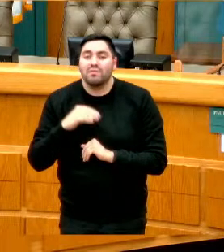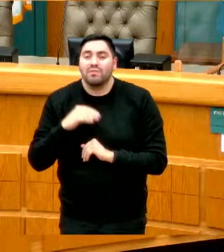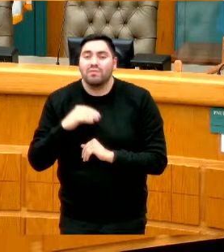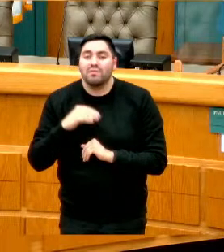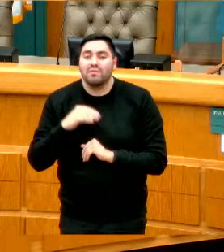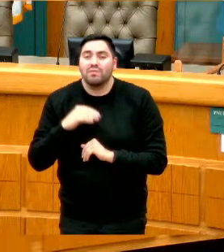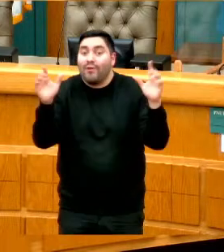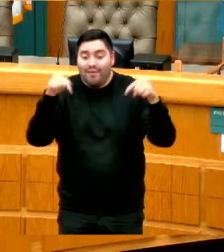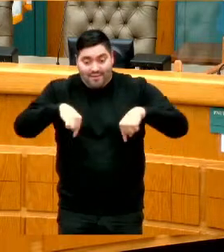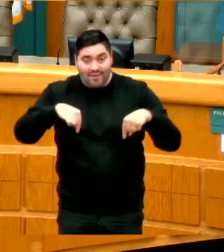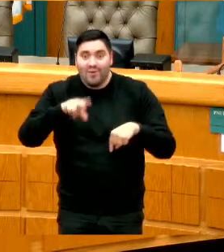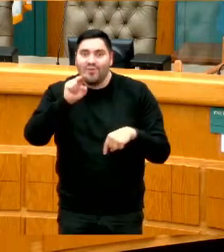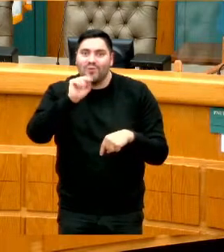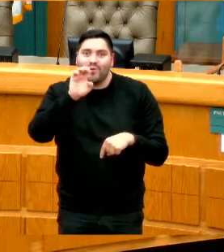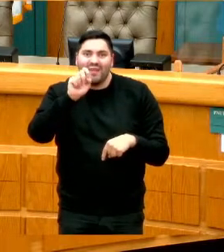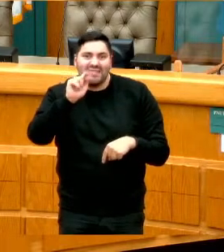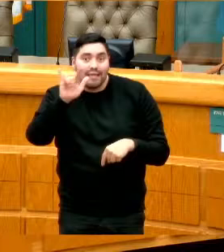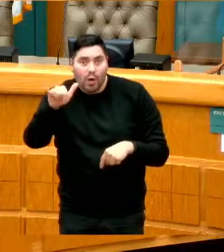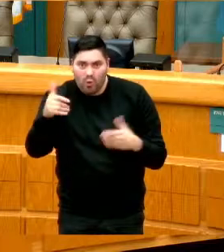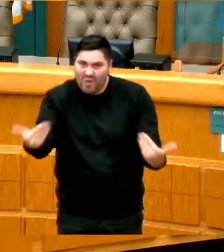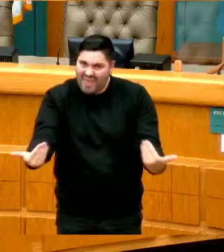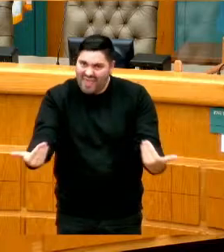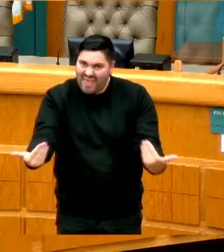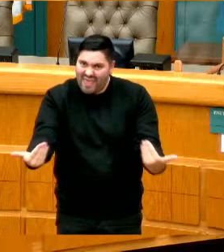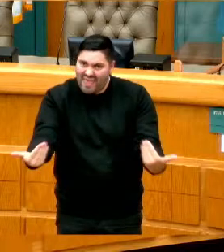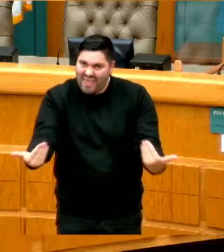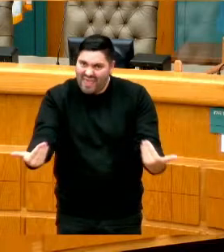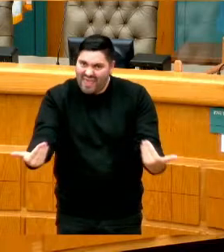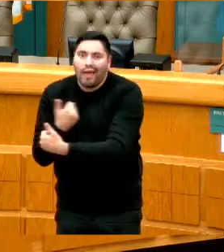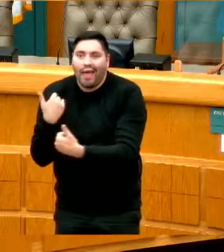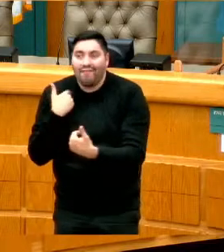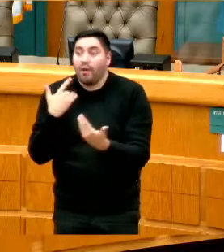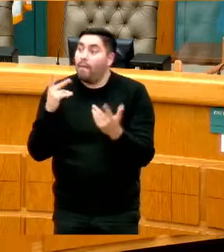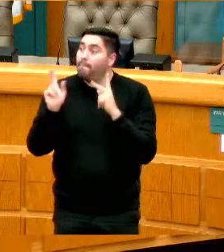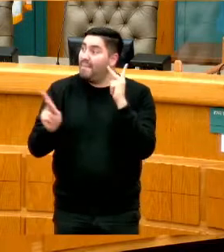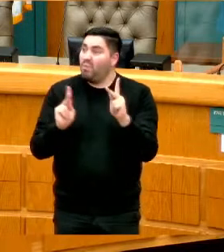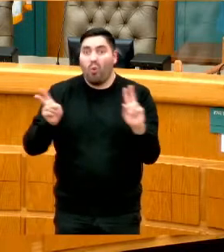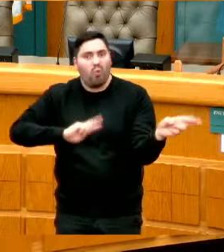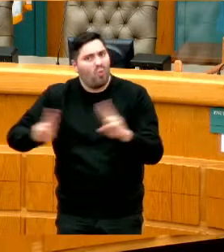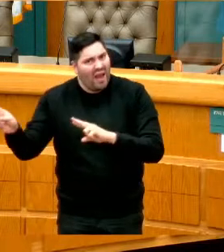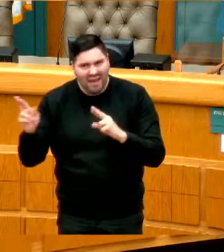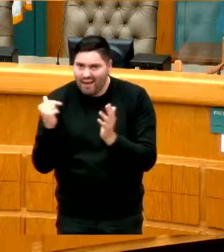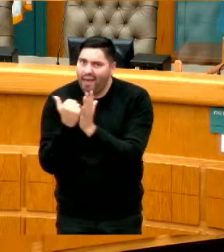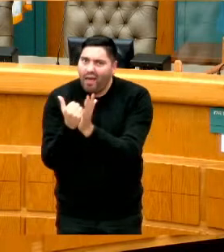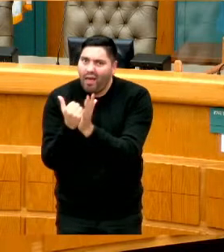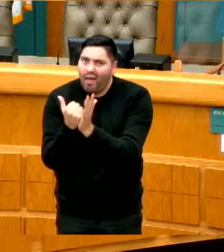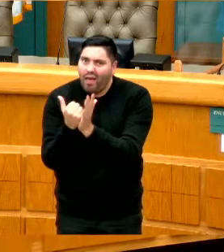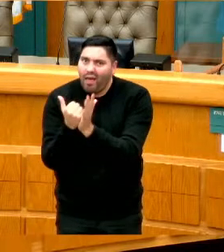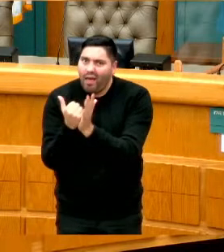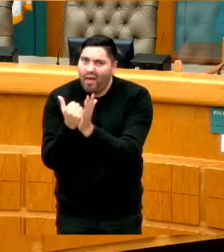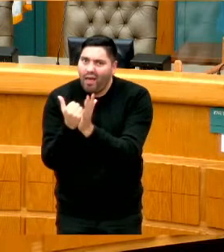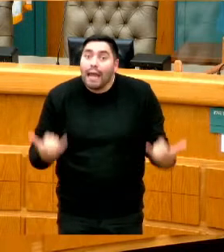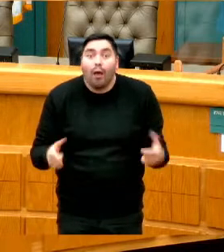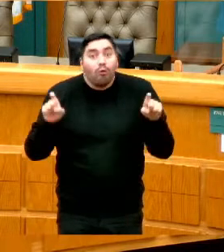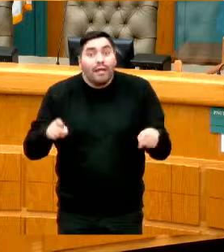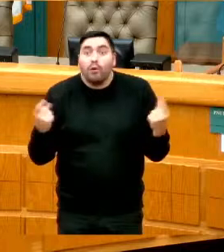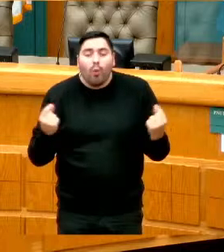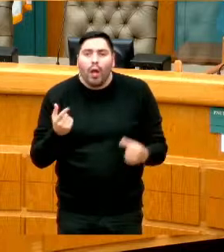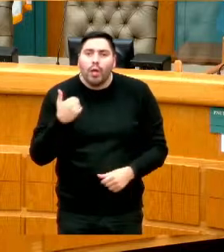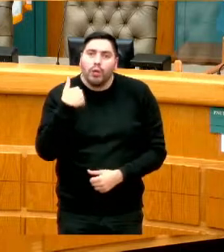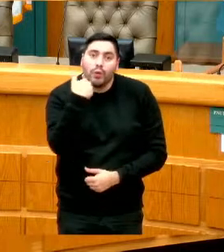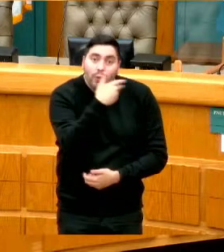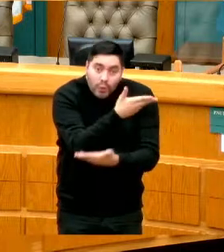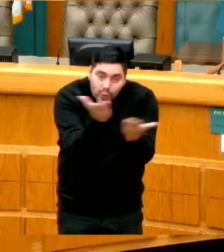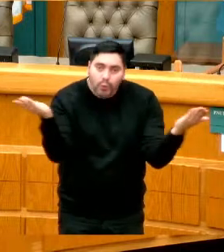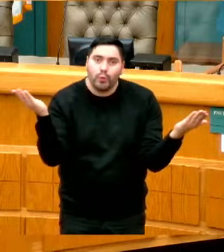Nueces County has the vaccines, and we have the manpower. So what do we need now? You.